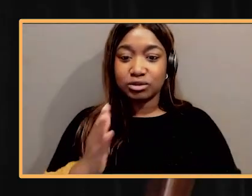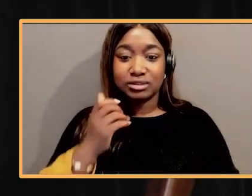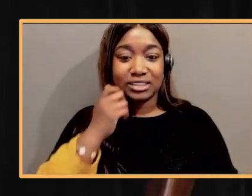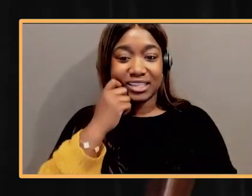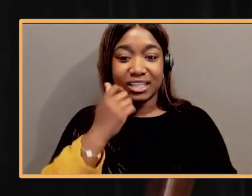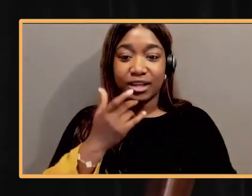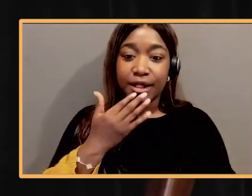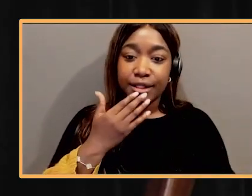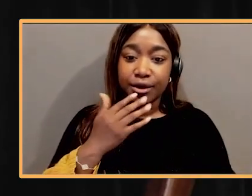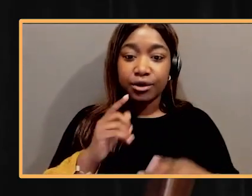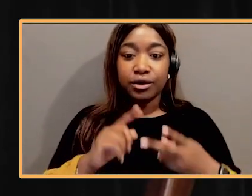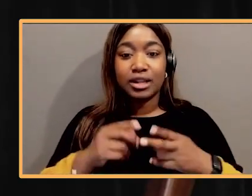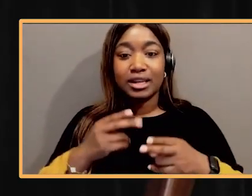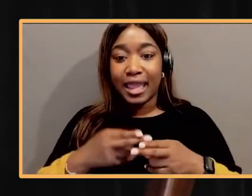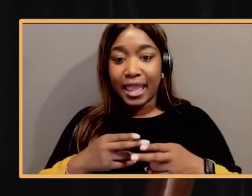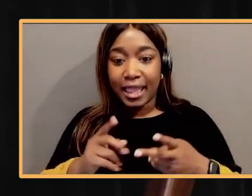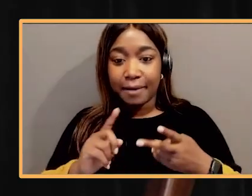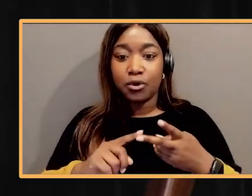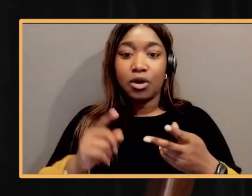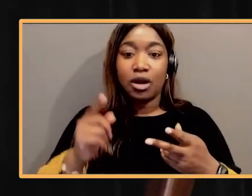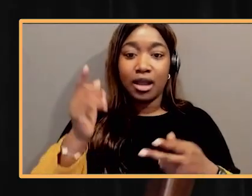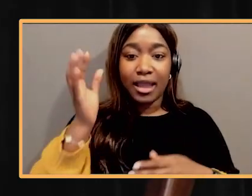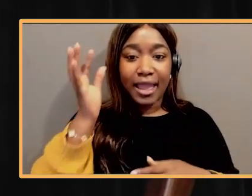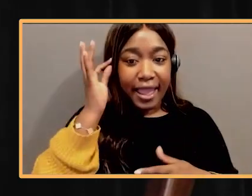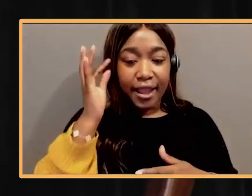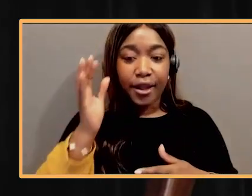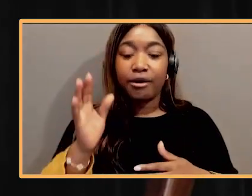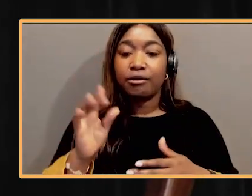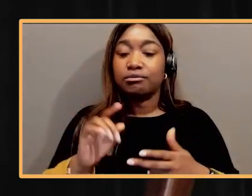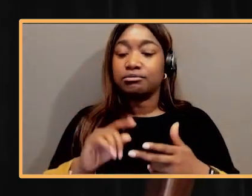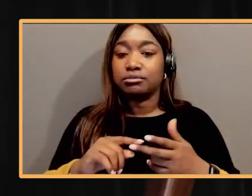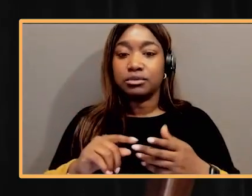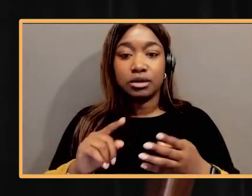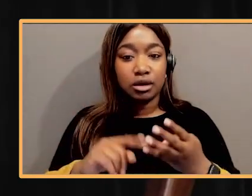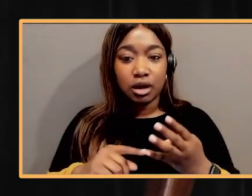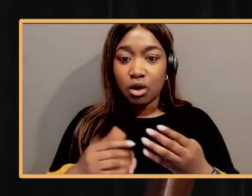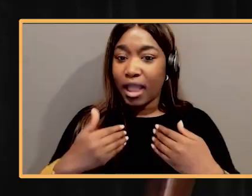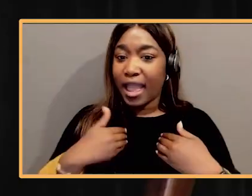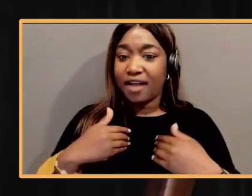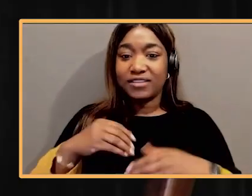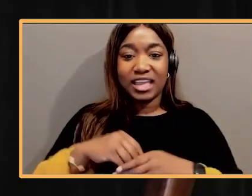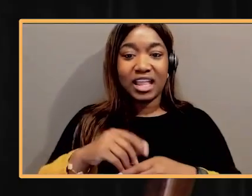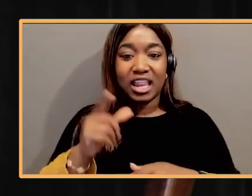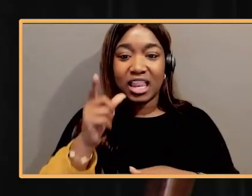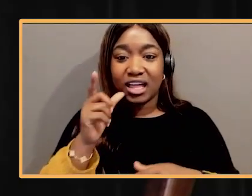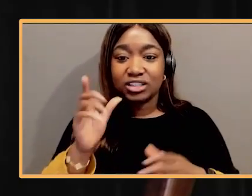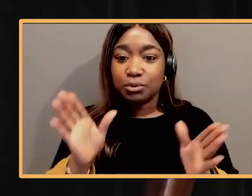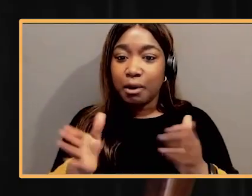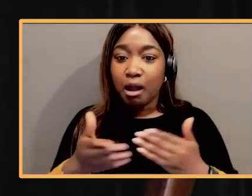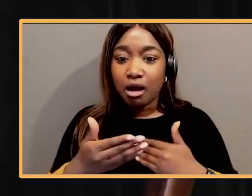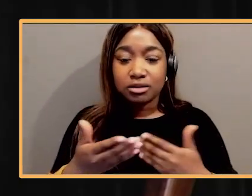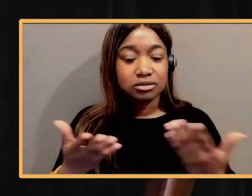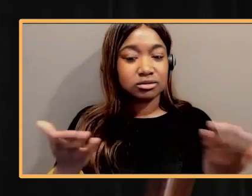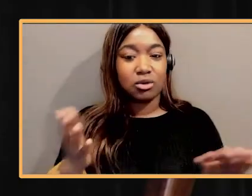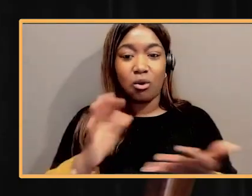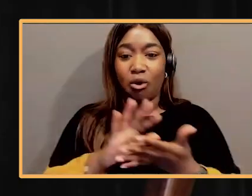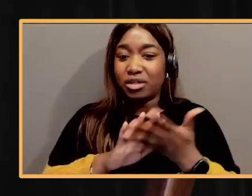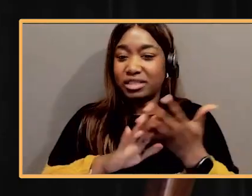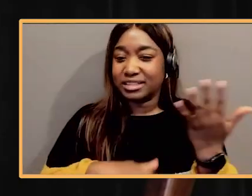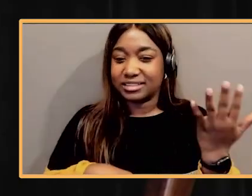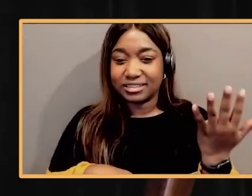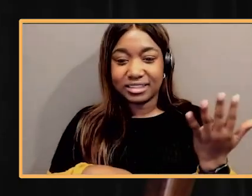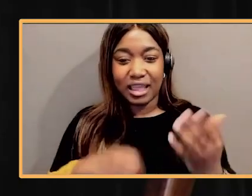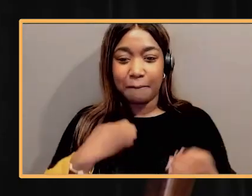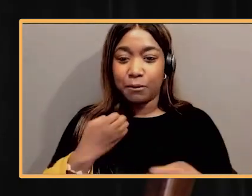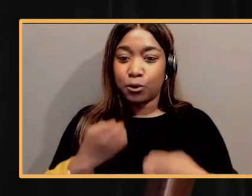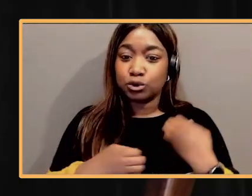your name, on your hair, on what you have in your lunchbox. I mean, that emotional